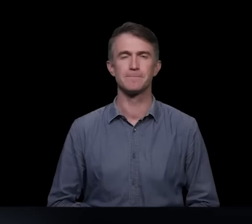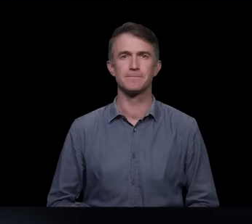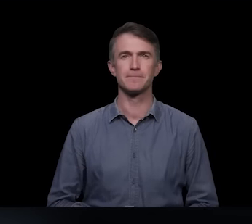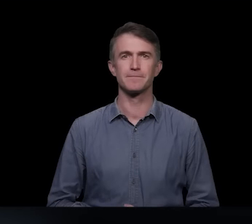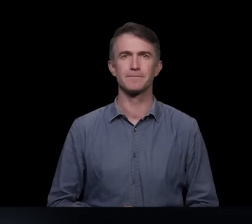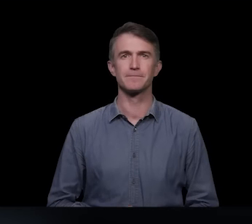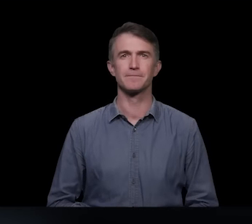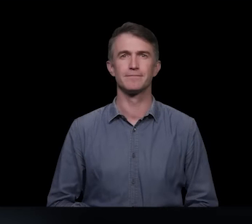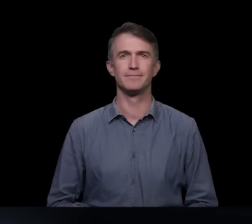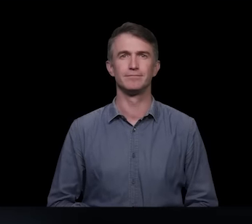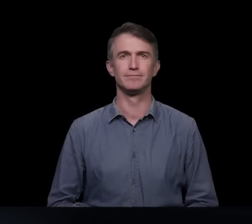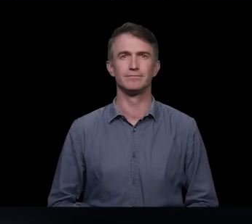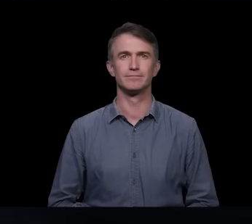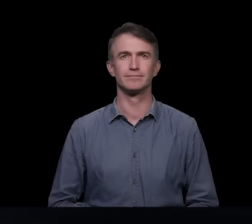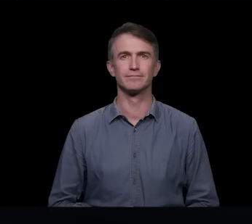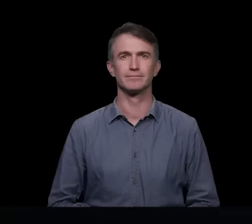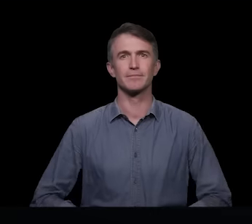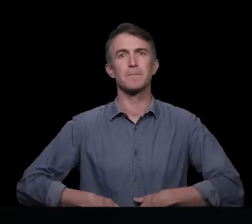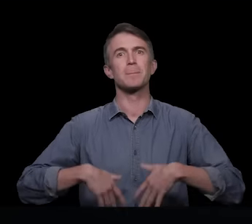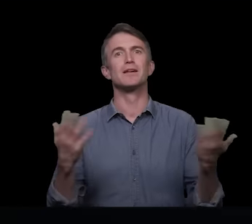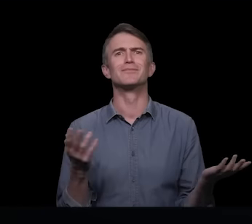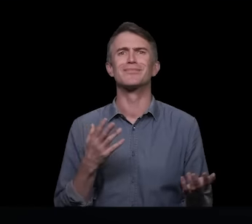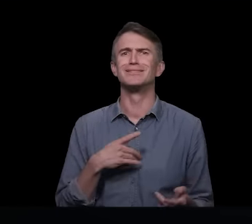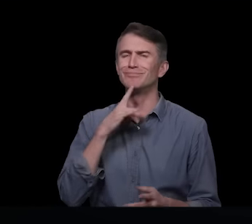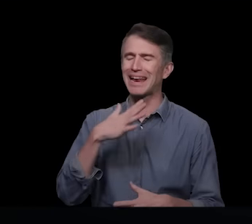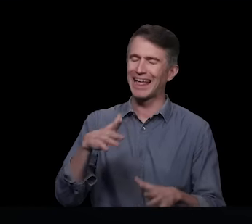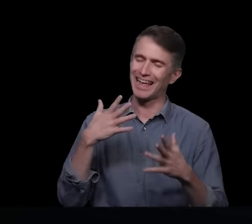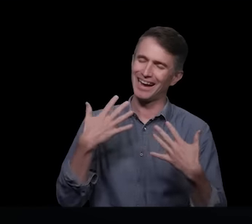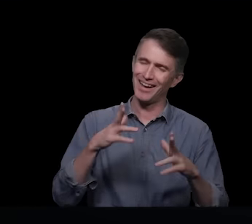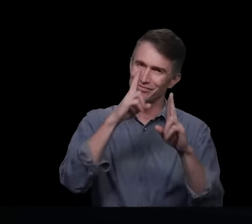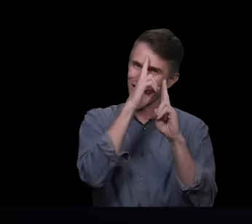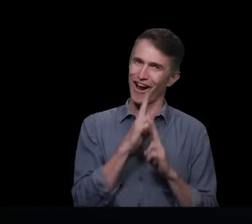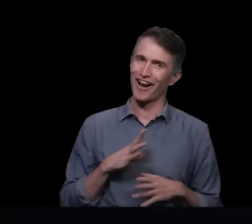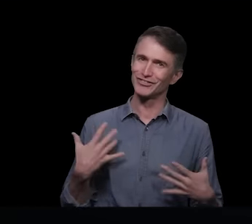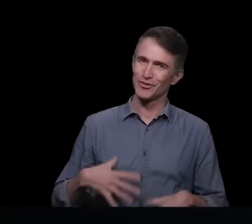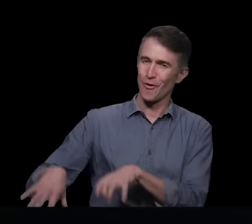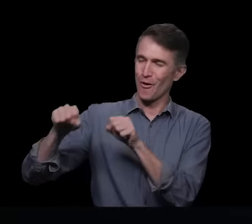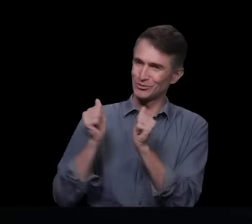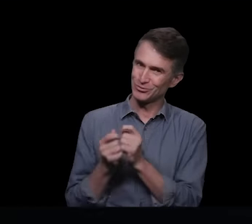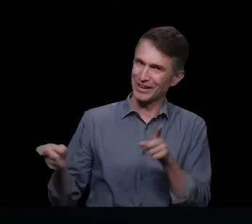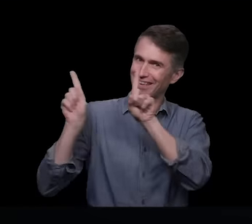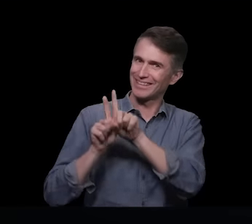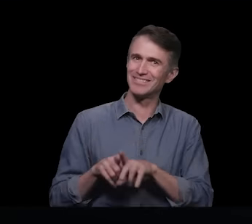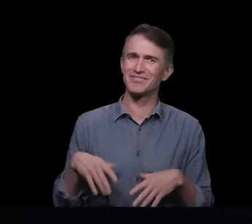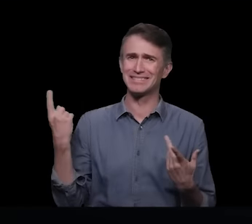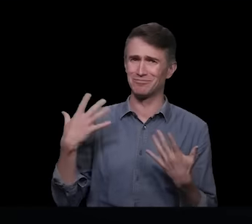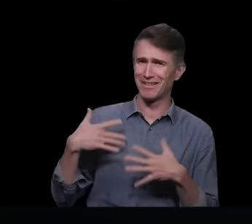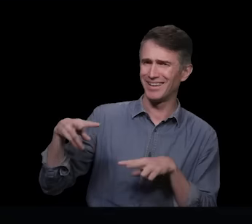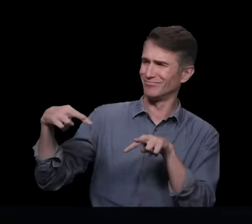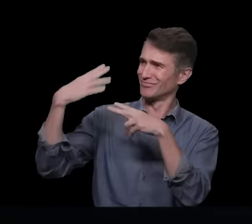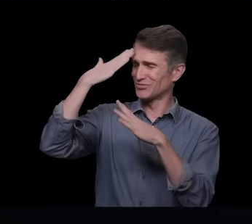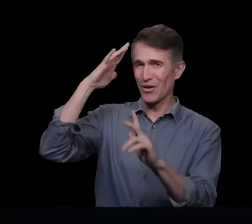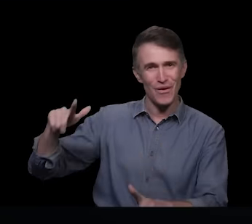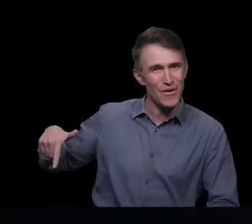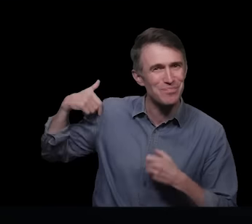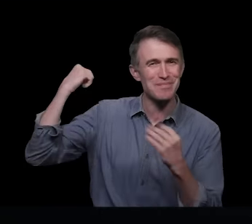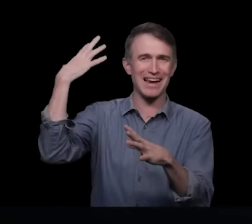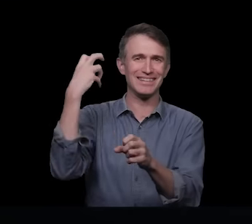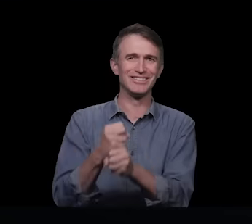adp.acb.org. Support the Audio Description Project. Marilee, it has been a gift hosting with you. Someone who I've looked up to for a really long